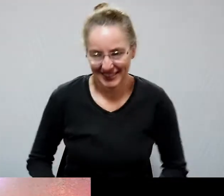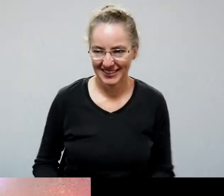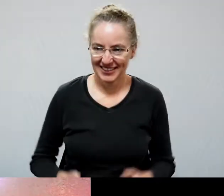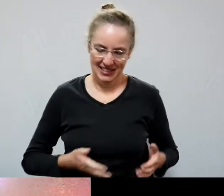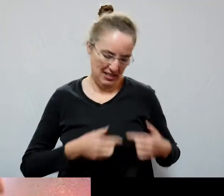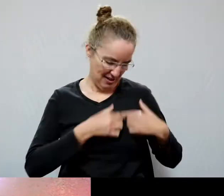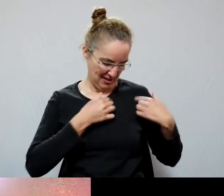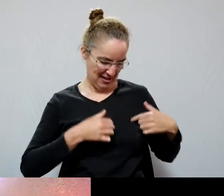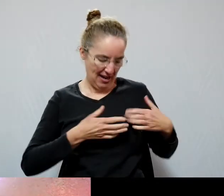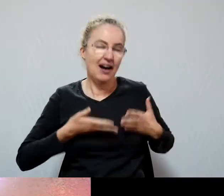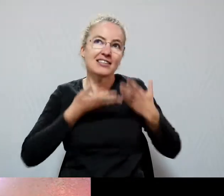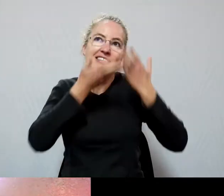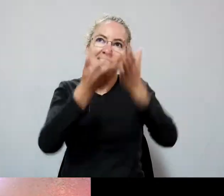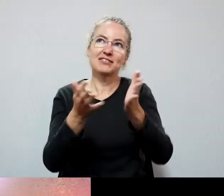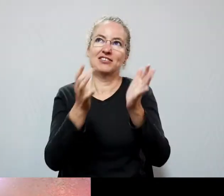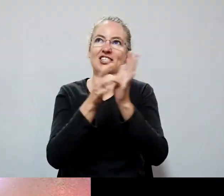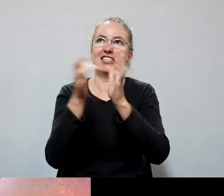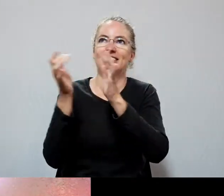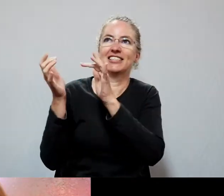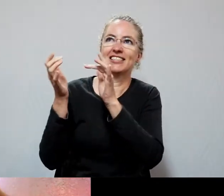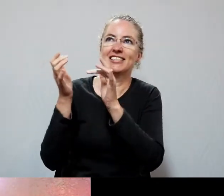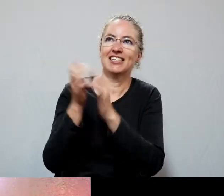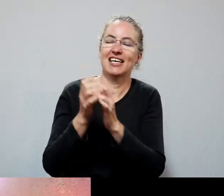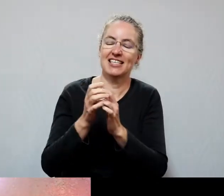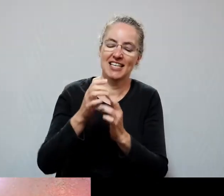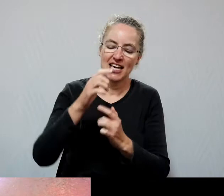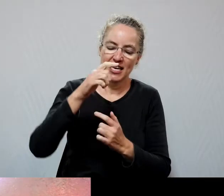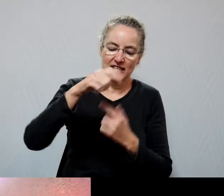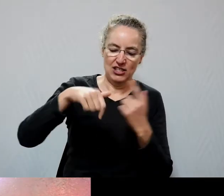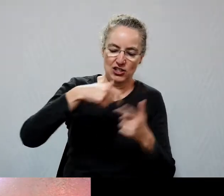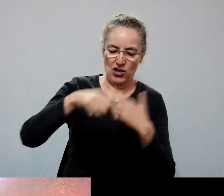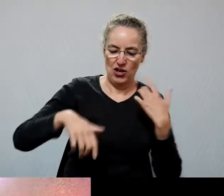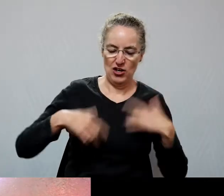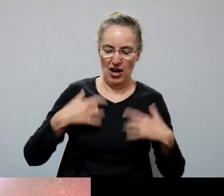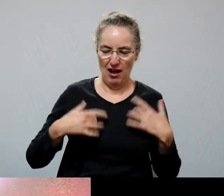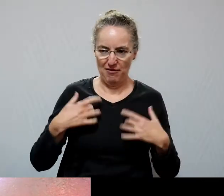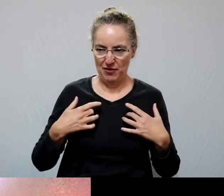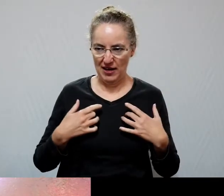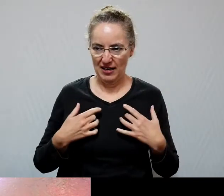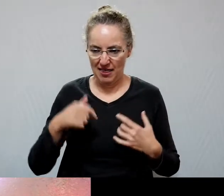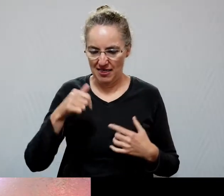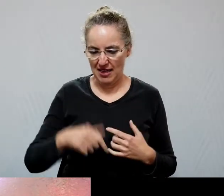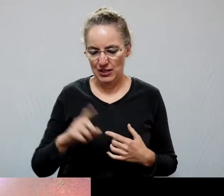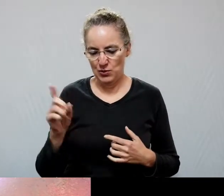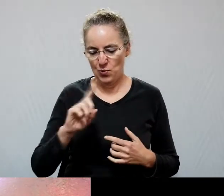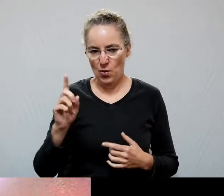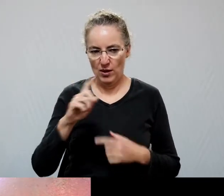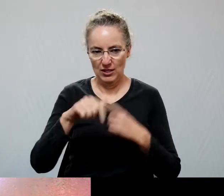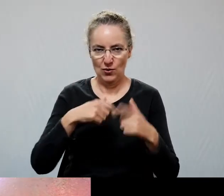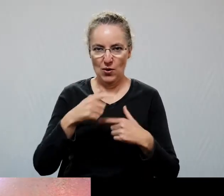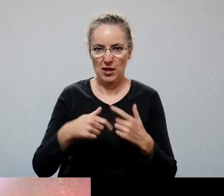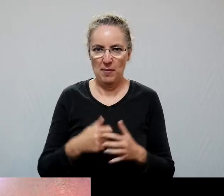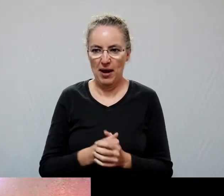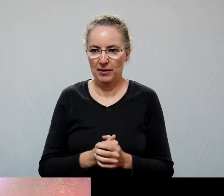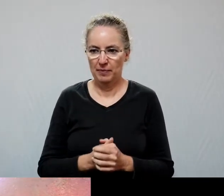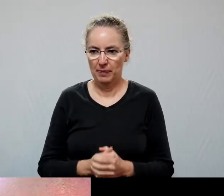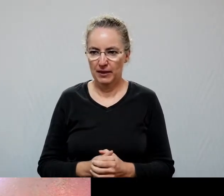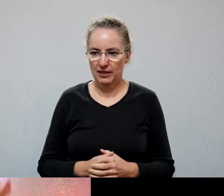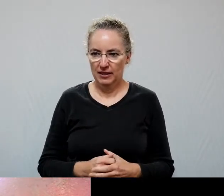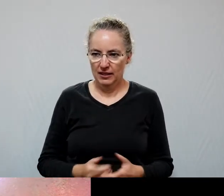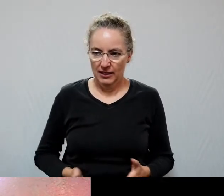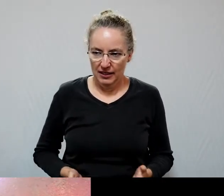You give your heart to Jesus and you turn your life around, and that's what it's all about. One last